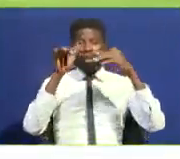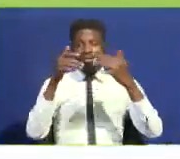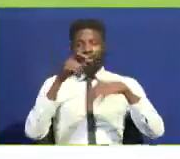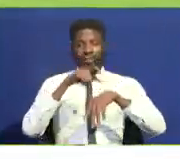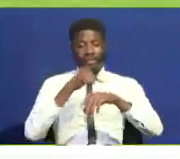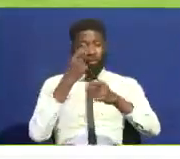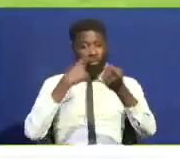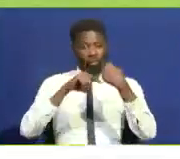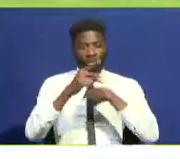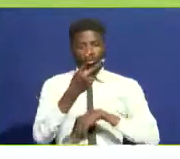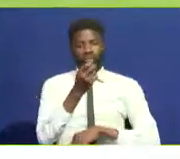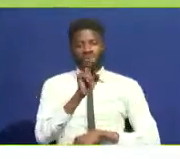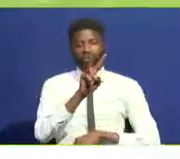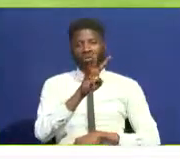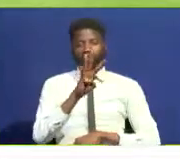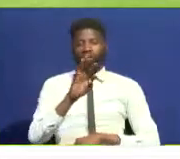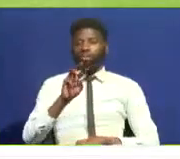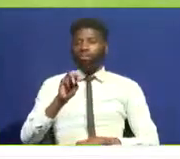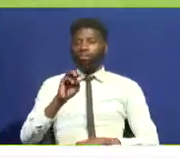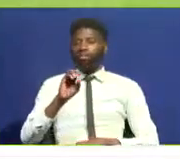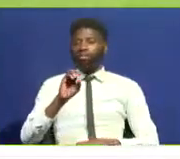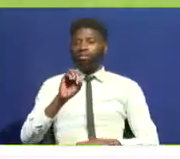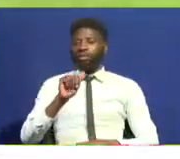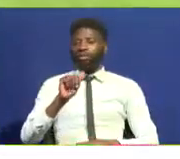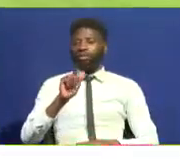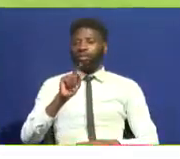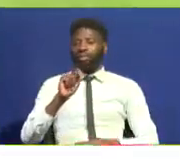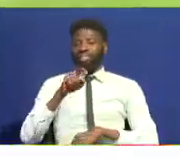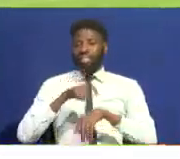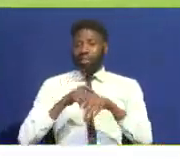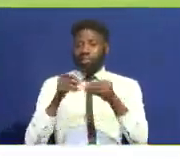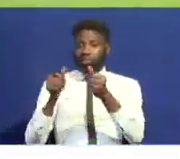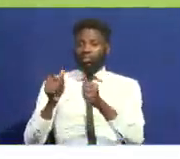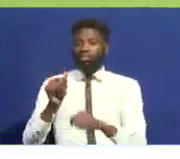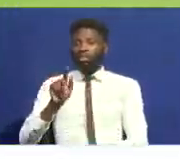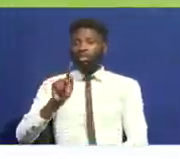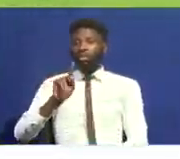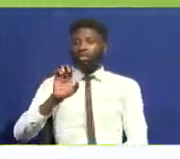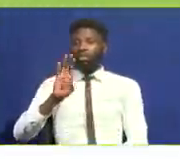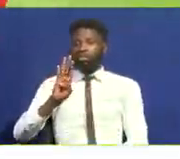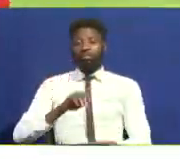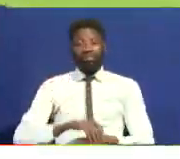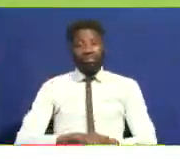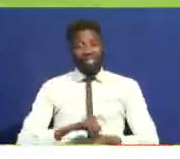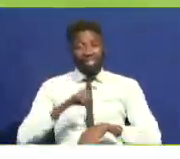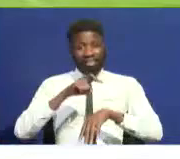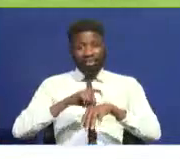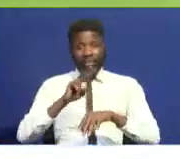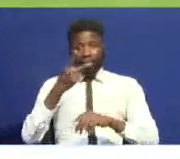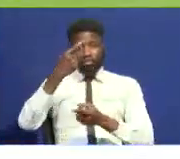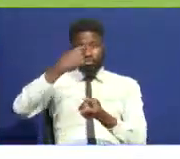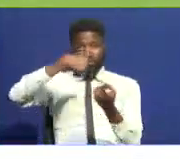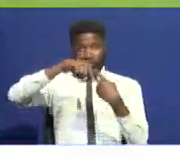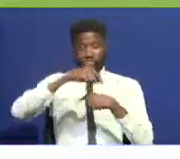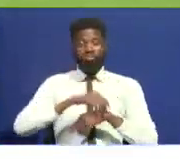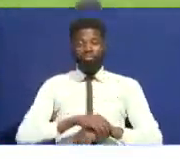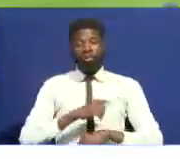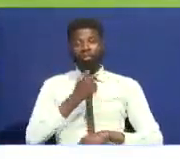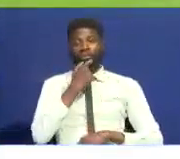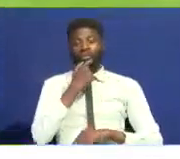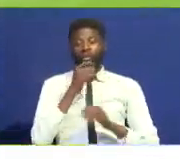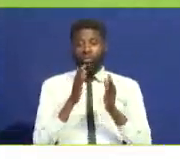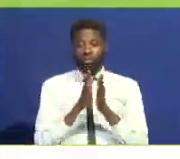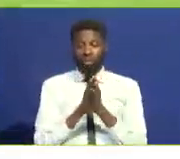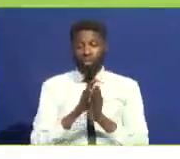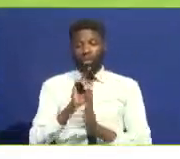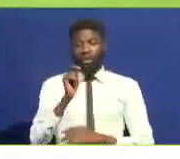2024 Mozambique Cup by beating a resolute KCB. The return legs on the 25th means that Gor Mahia and Kenya Police will miss their opening